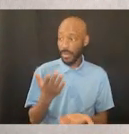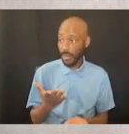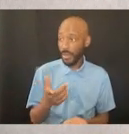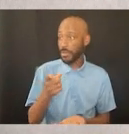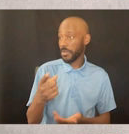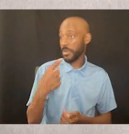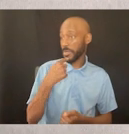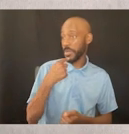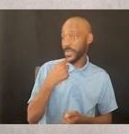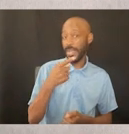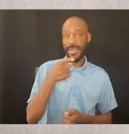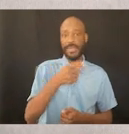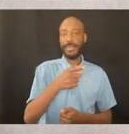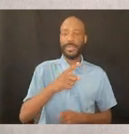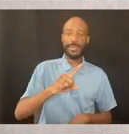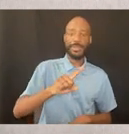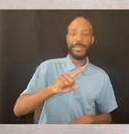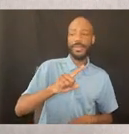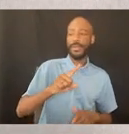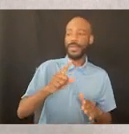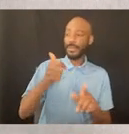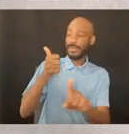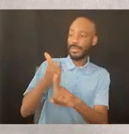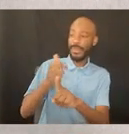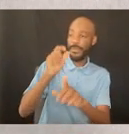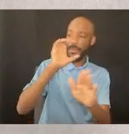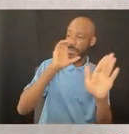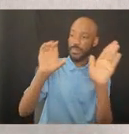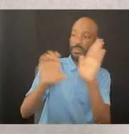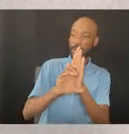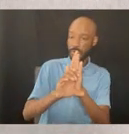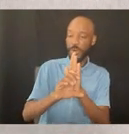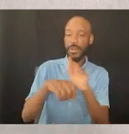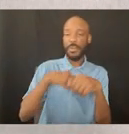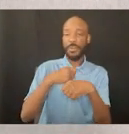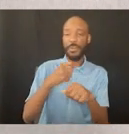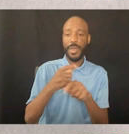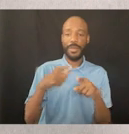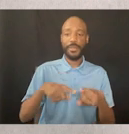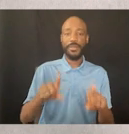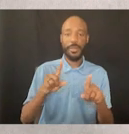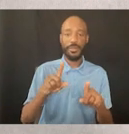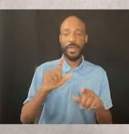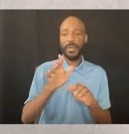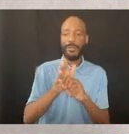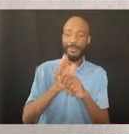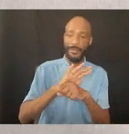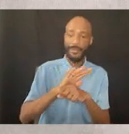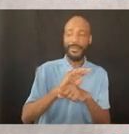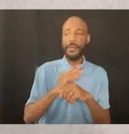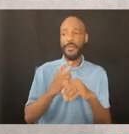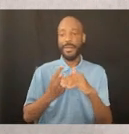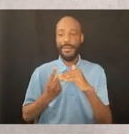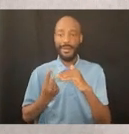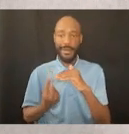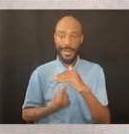thing in the morning layered series of self-portraits that were made during COVID-19 isolation. Yeah. What made